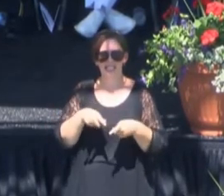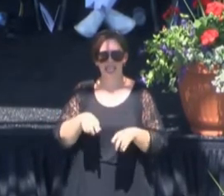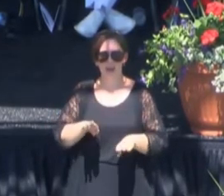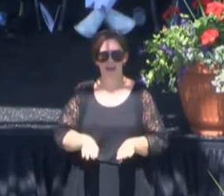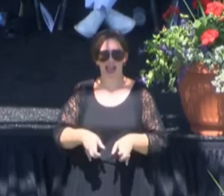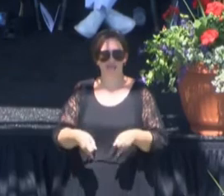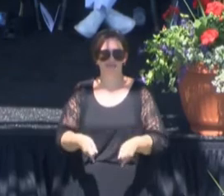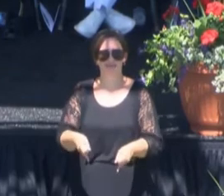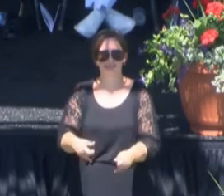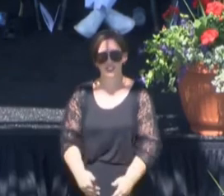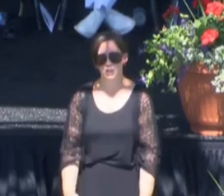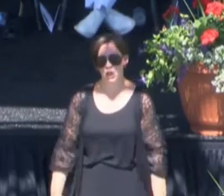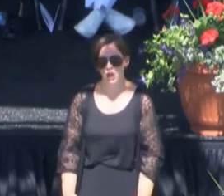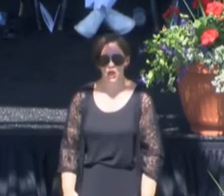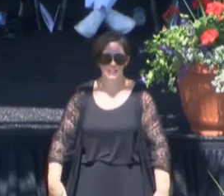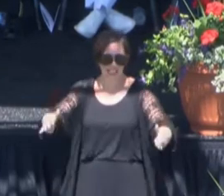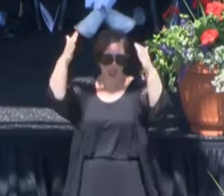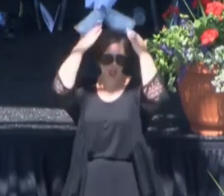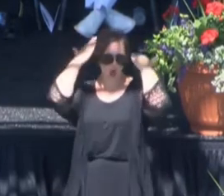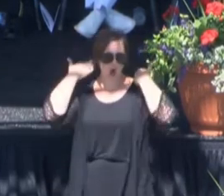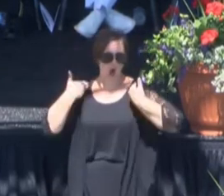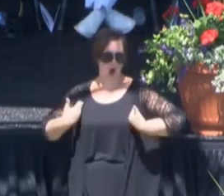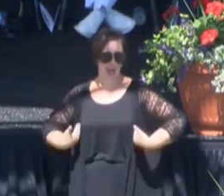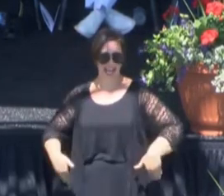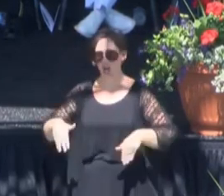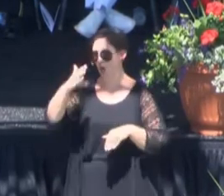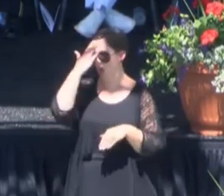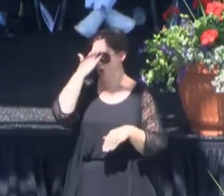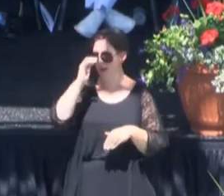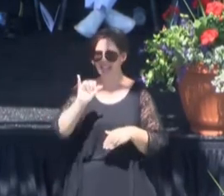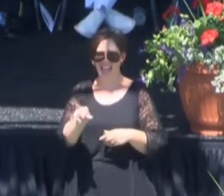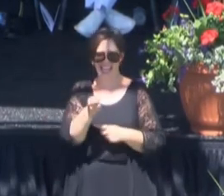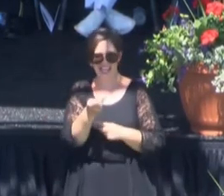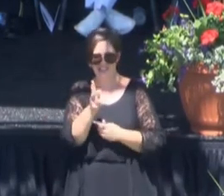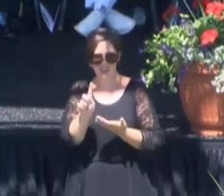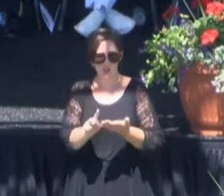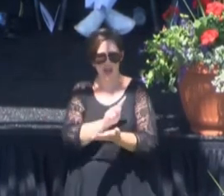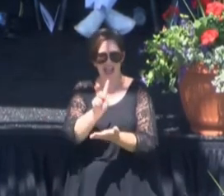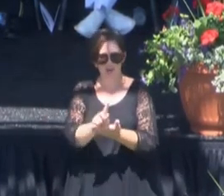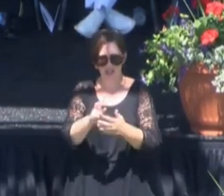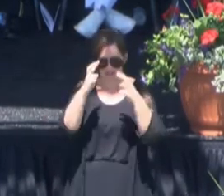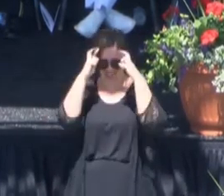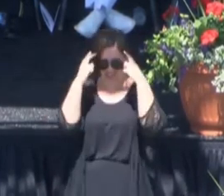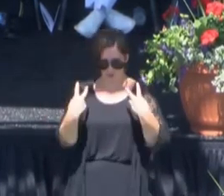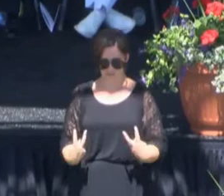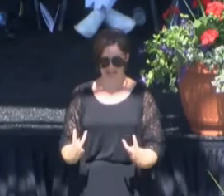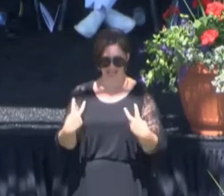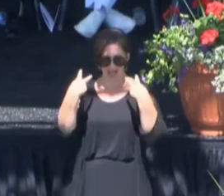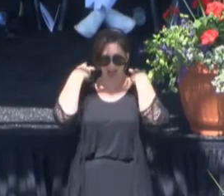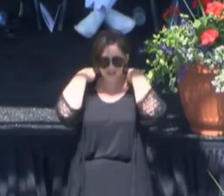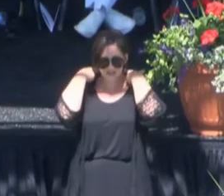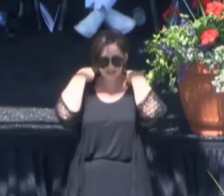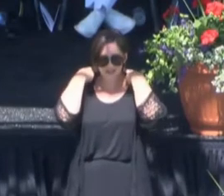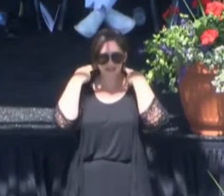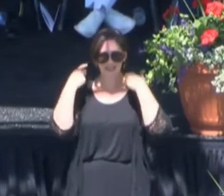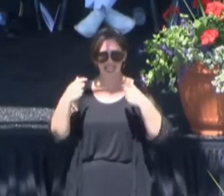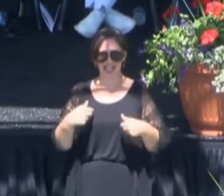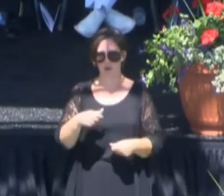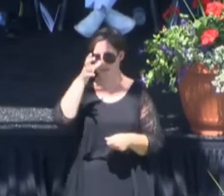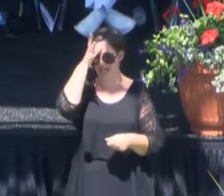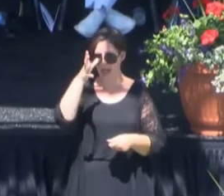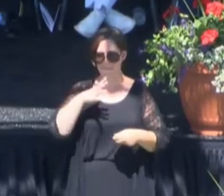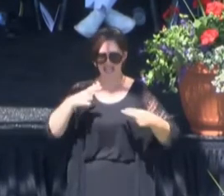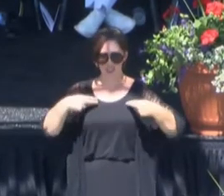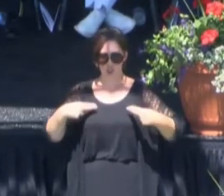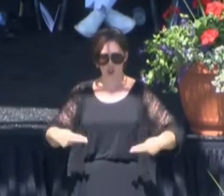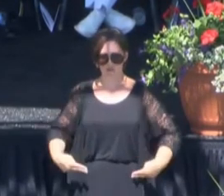sandals, miniskirt, and long hair, knowing that in a few short hours, my hair would be cut and I would be wearing men's uniforms